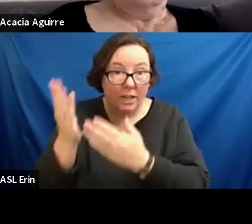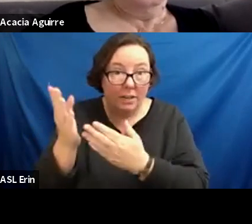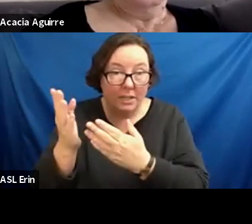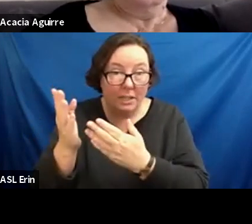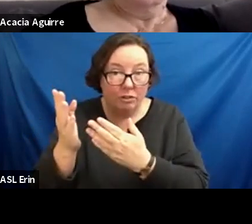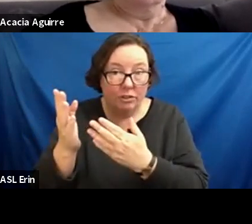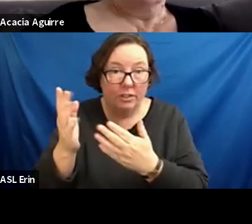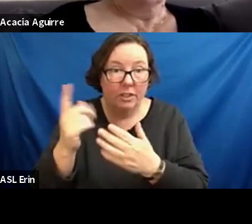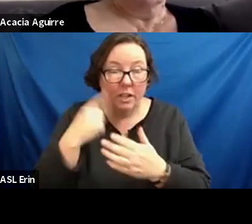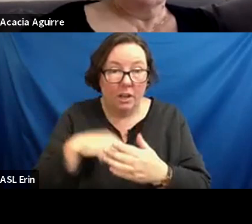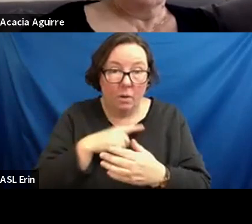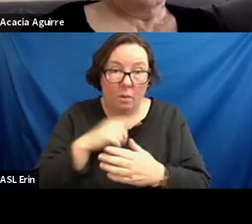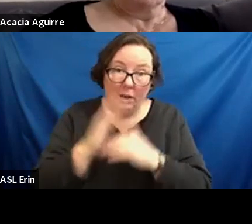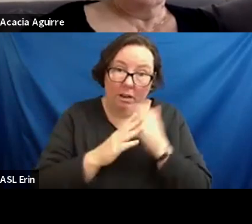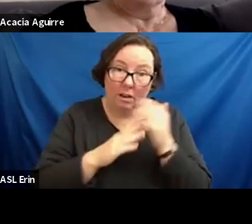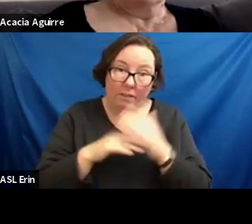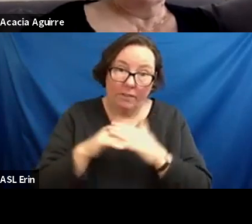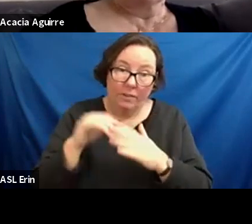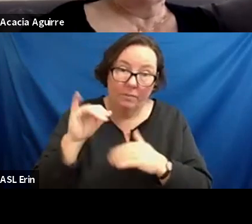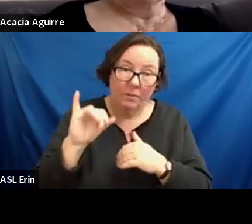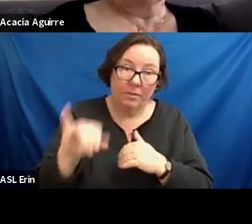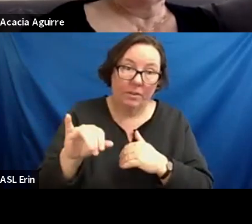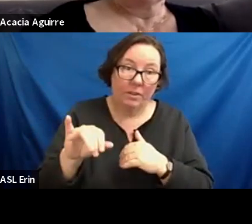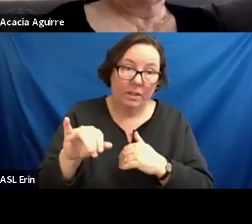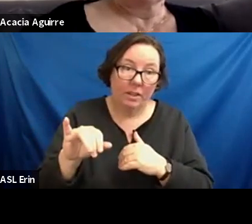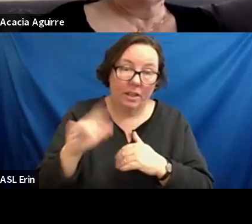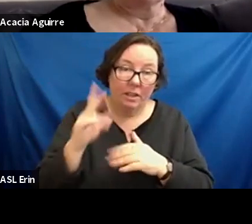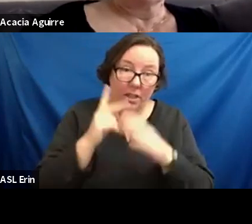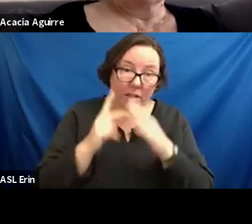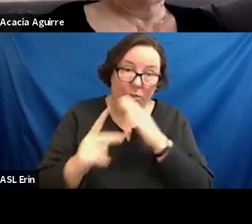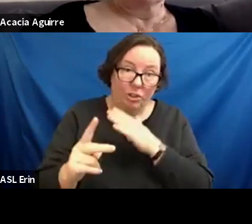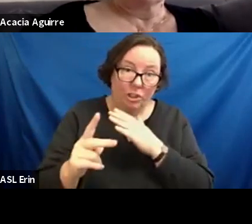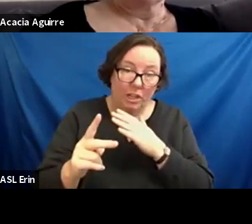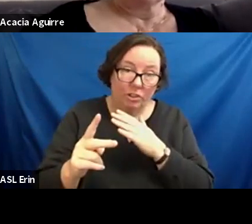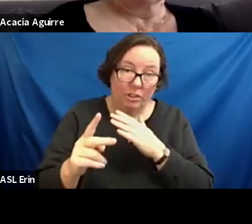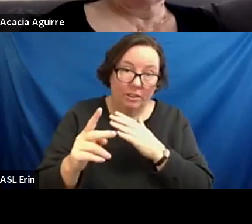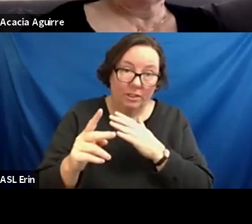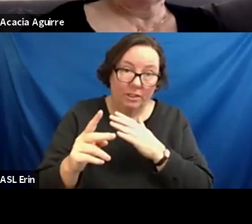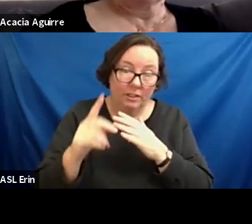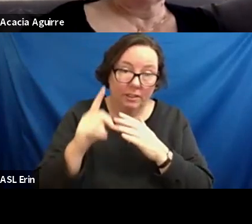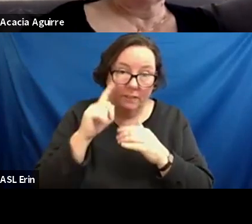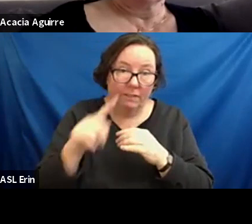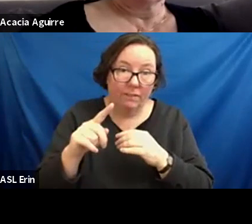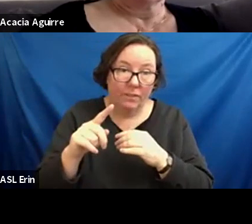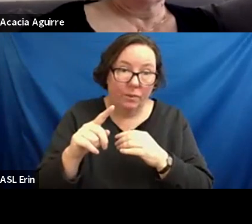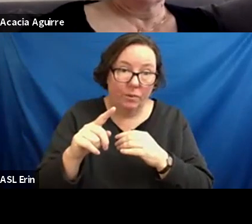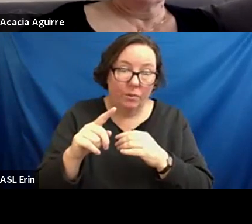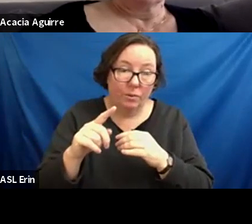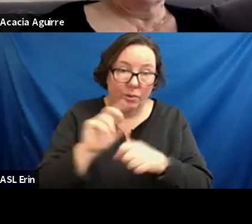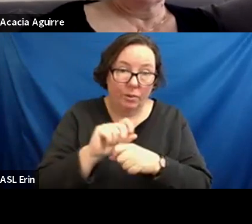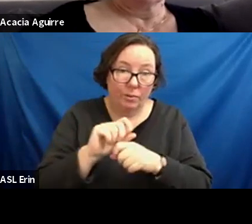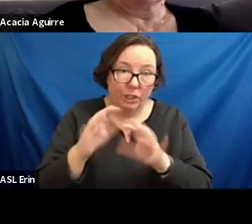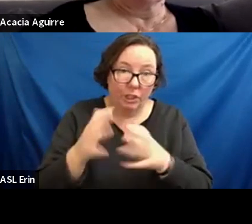Are we comfortable that the projections that were made to the working group